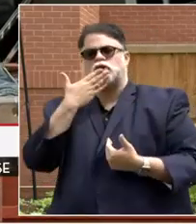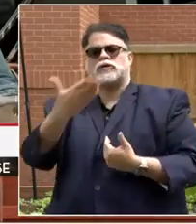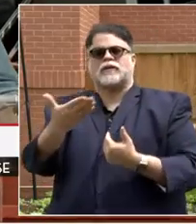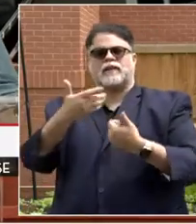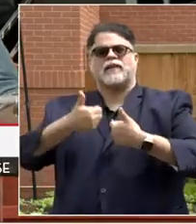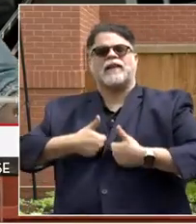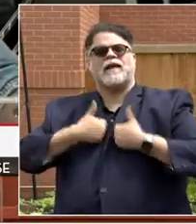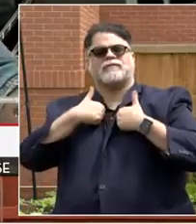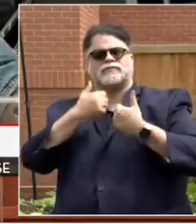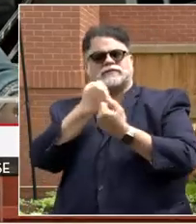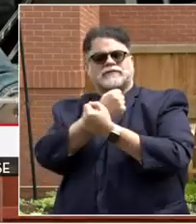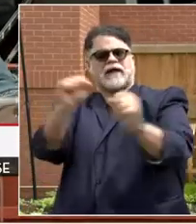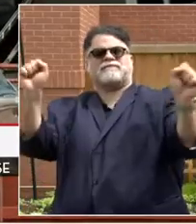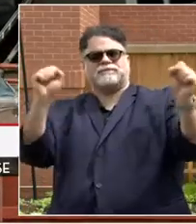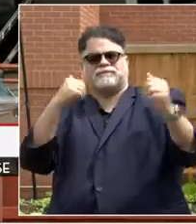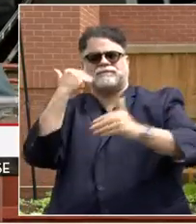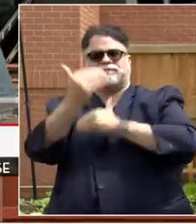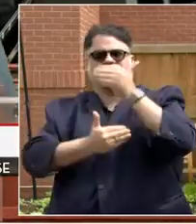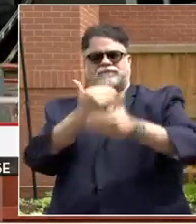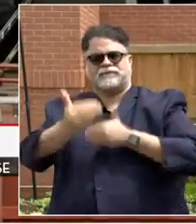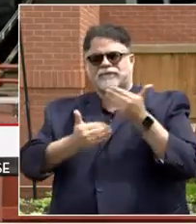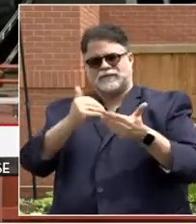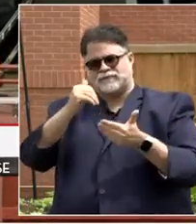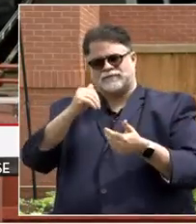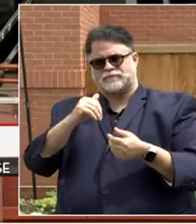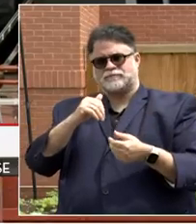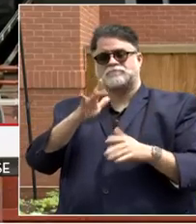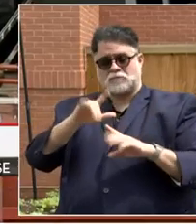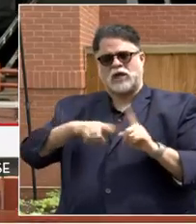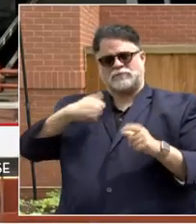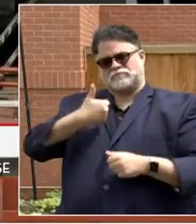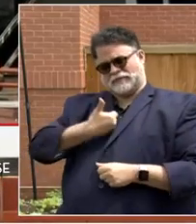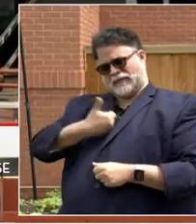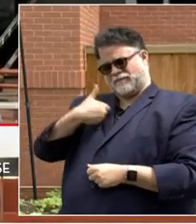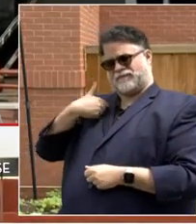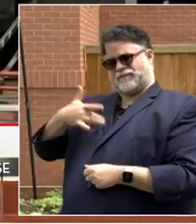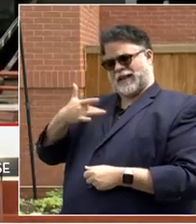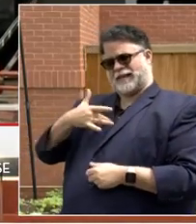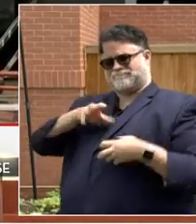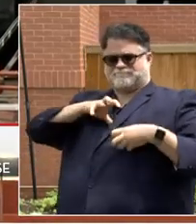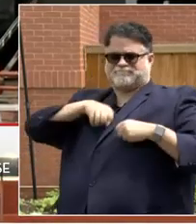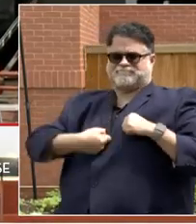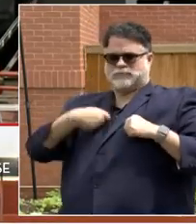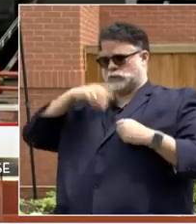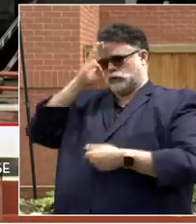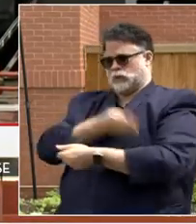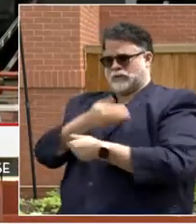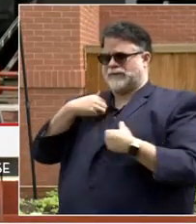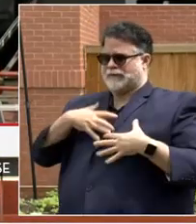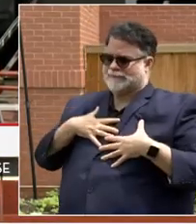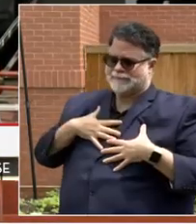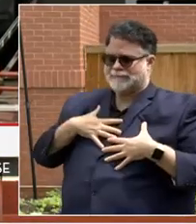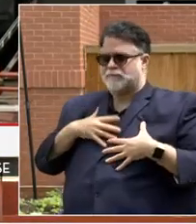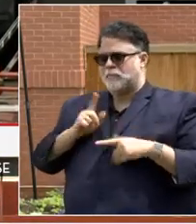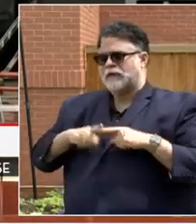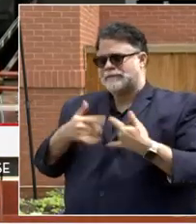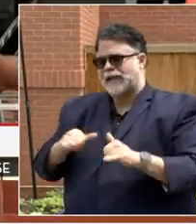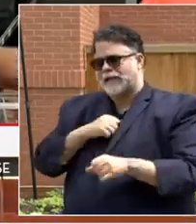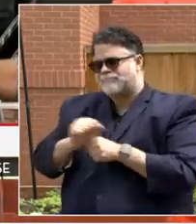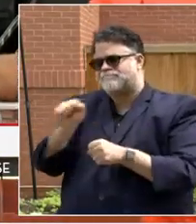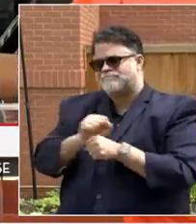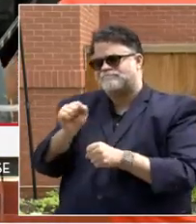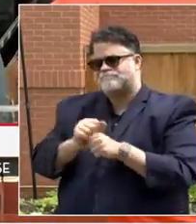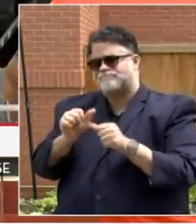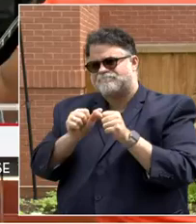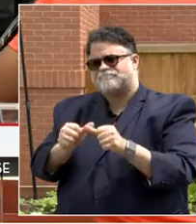I'm hurting real bad. I wrote some stuff down. I'm sorry, y'all.